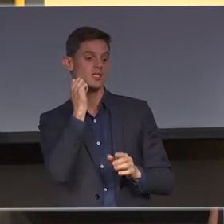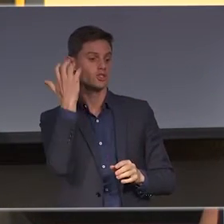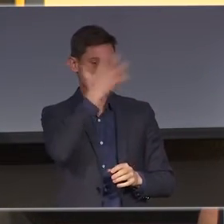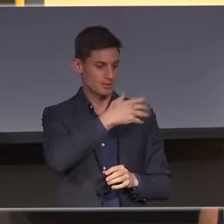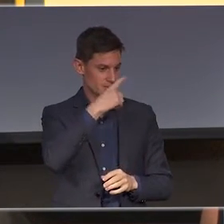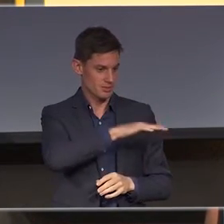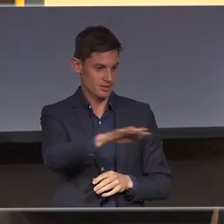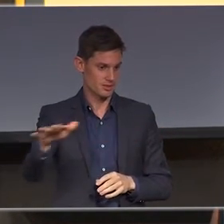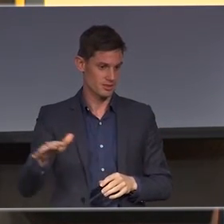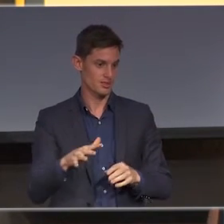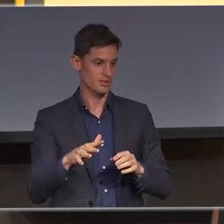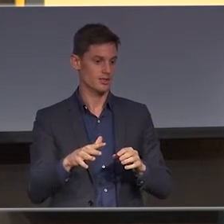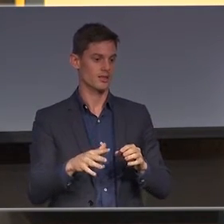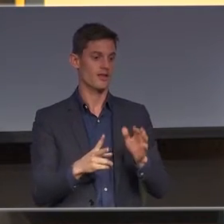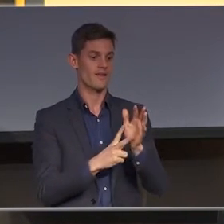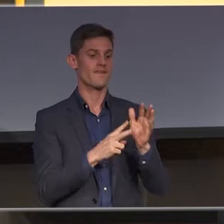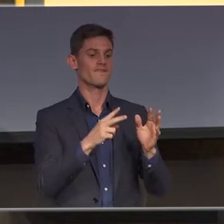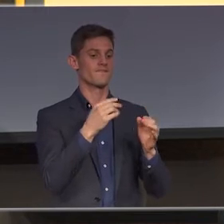room.